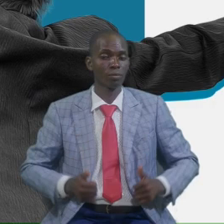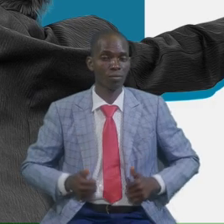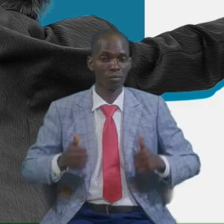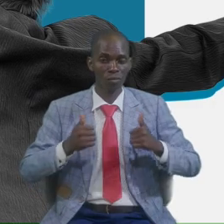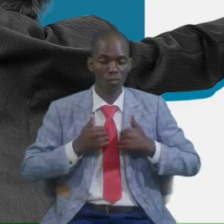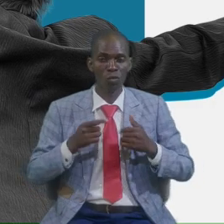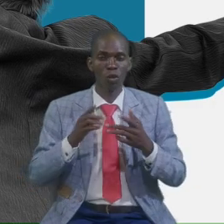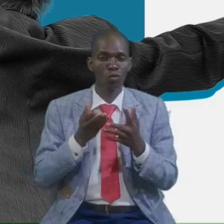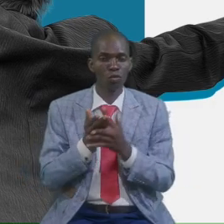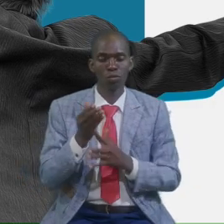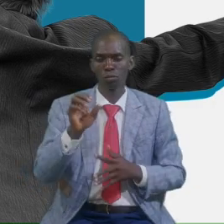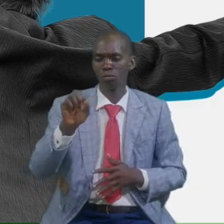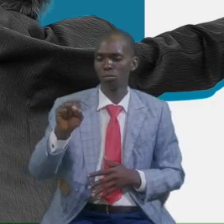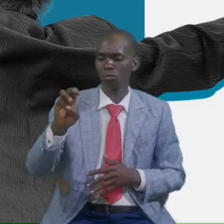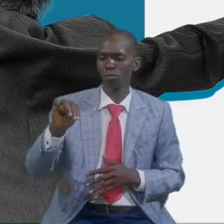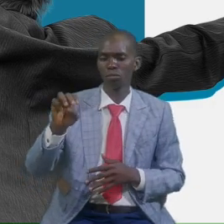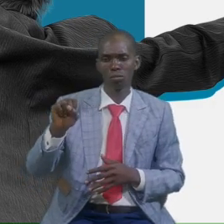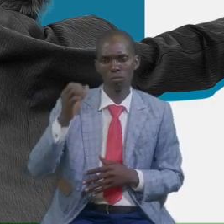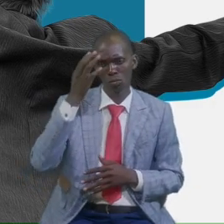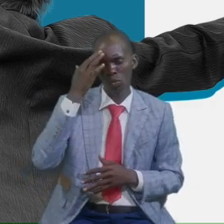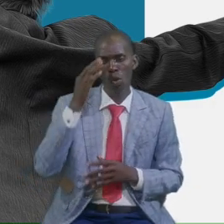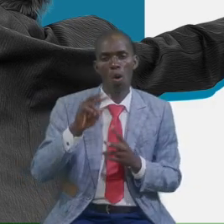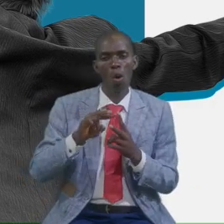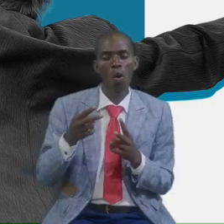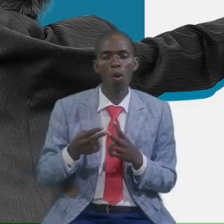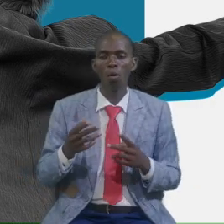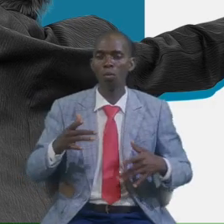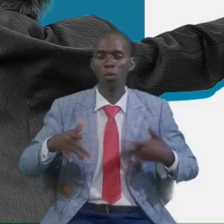SMS or WhatsApp to